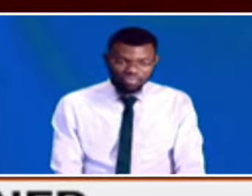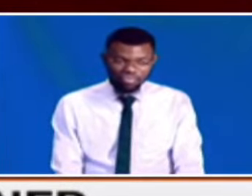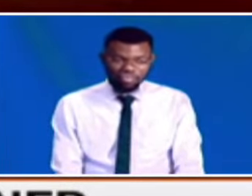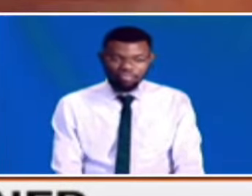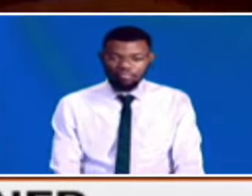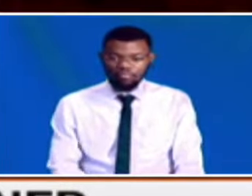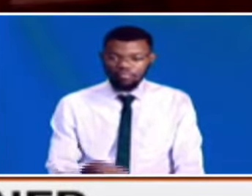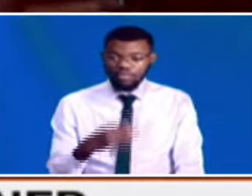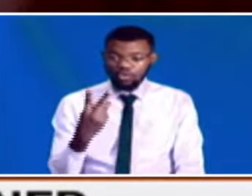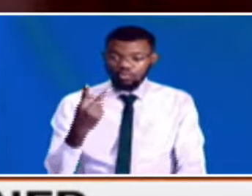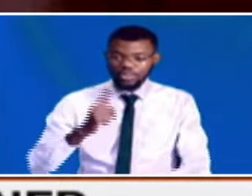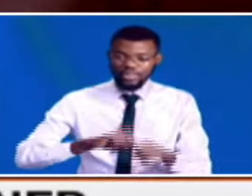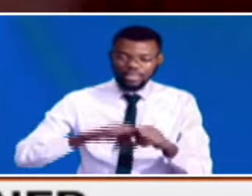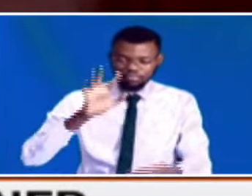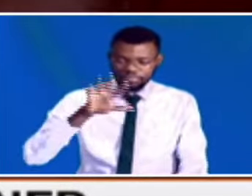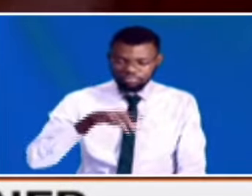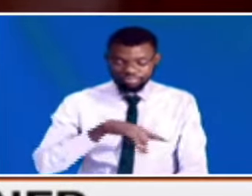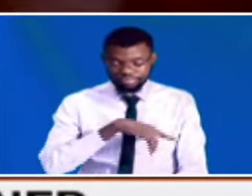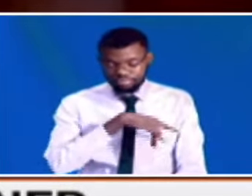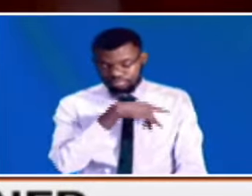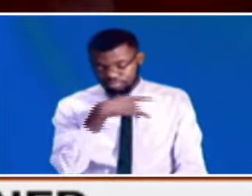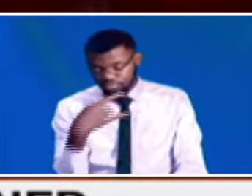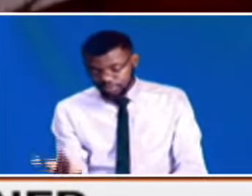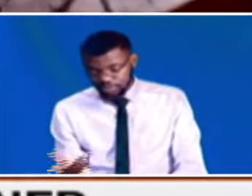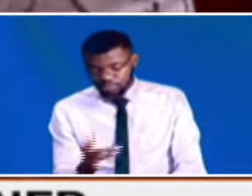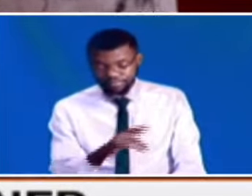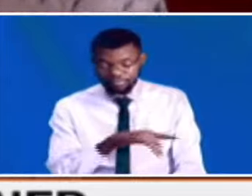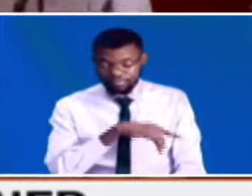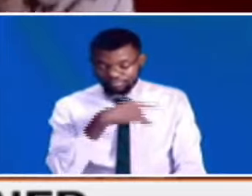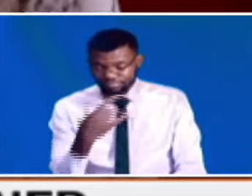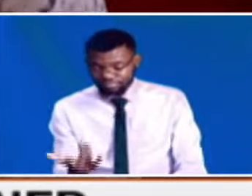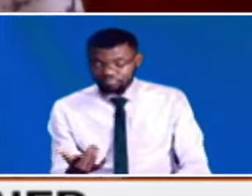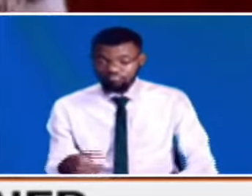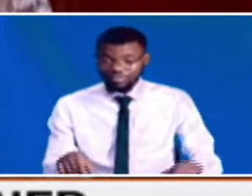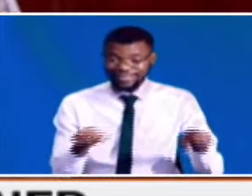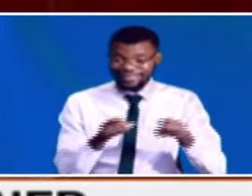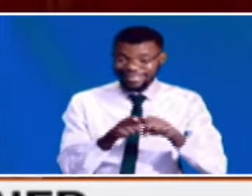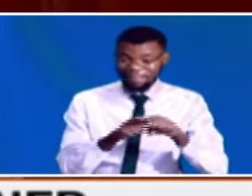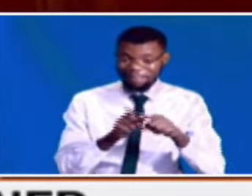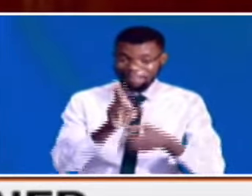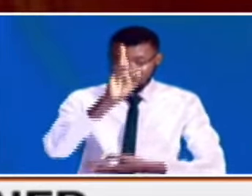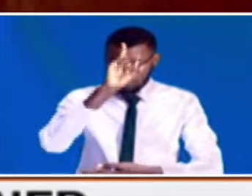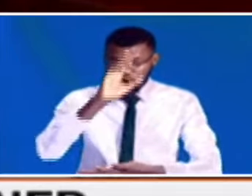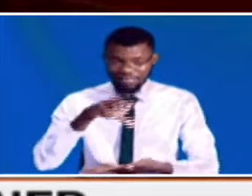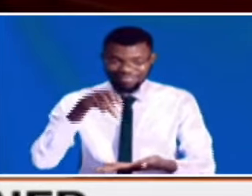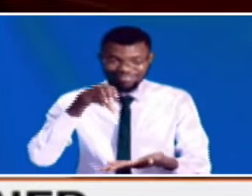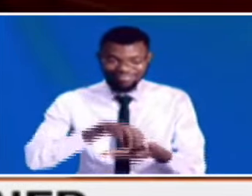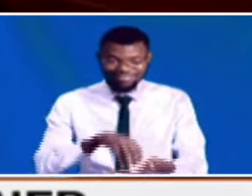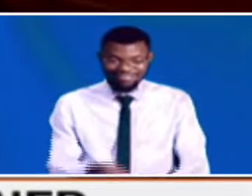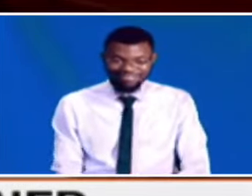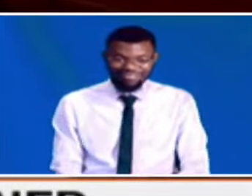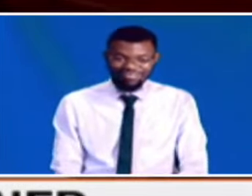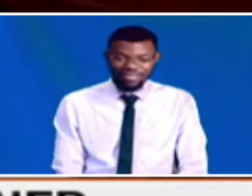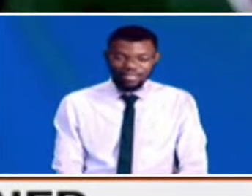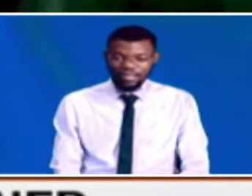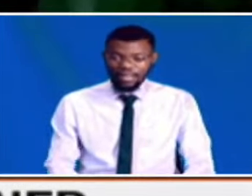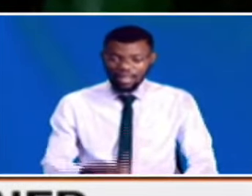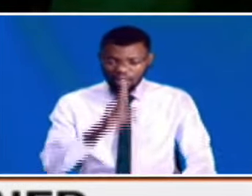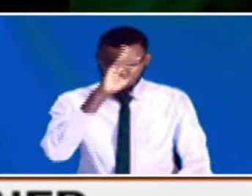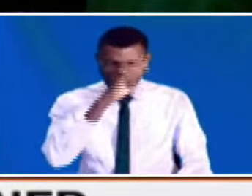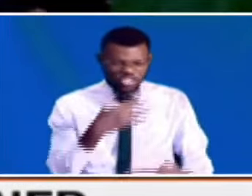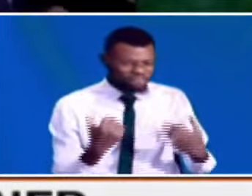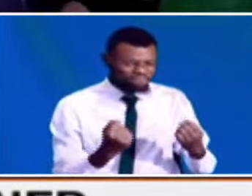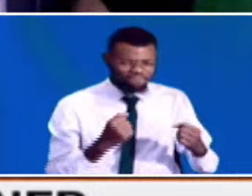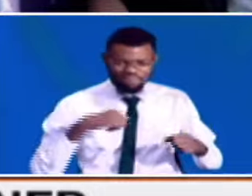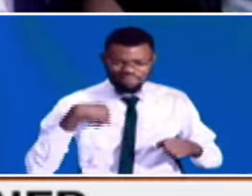fainted 2 times at that particular house. Your Honor, at the police station, he went through an ordeal of beating.